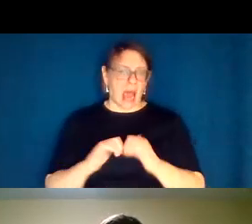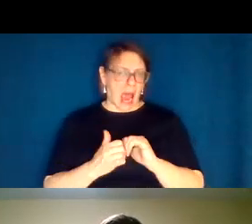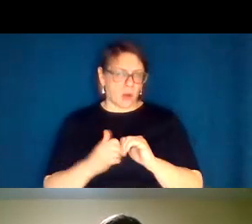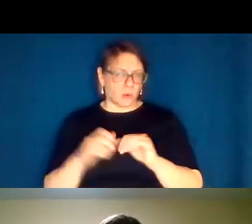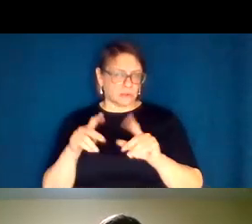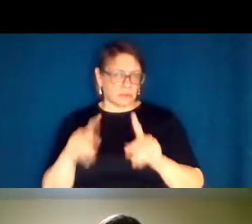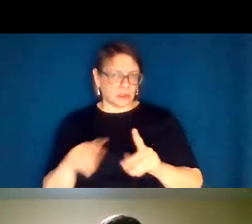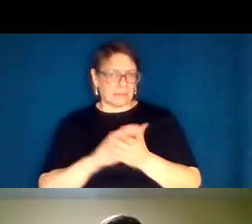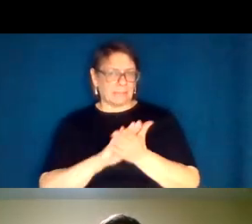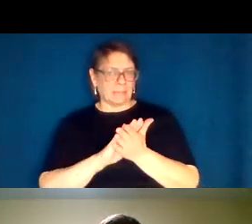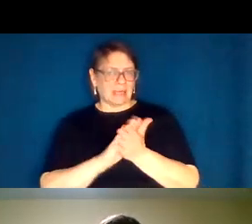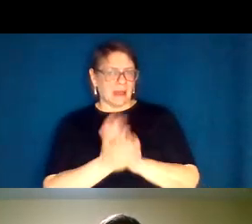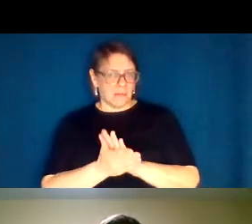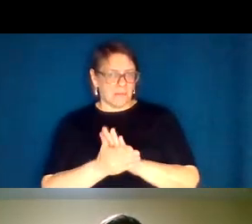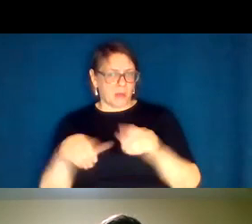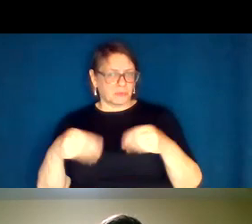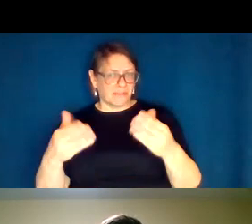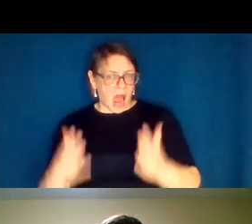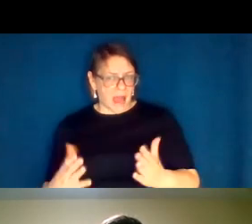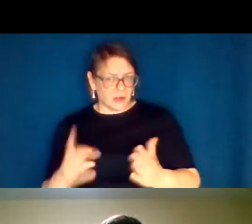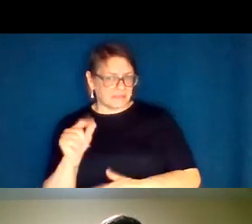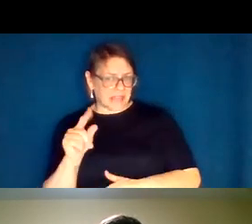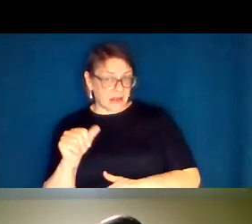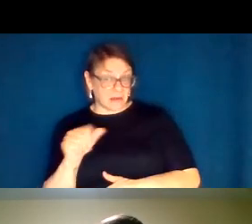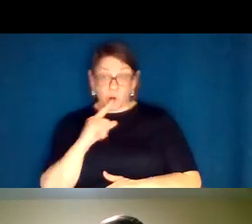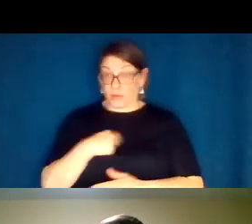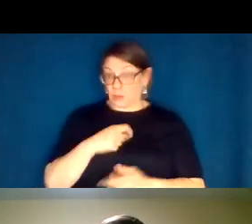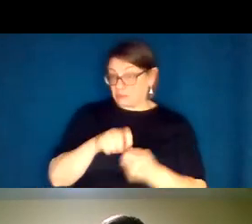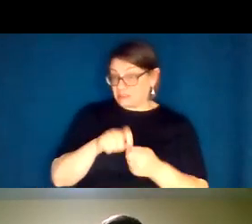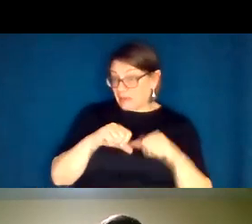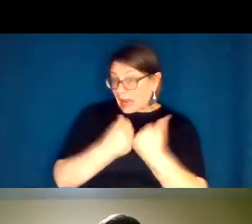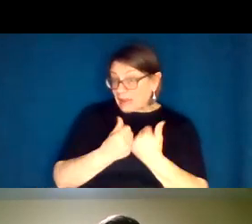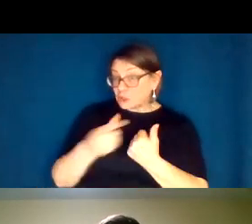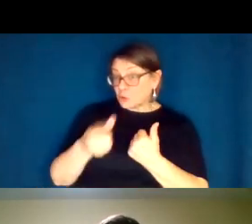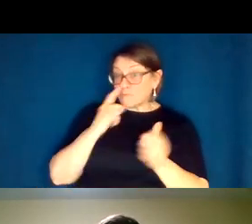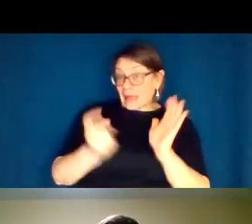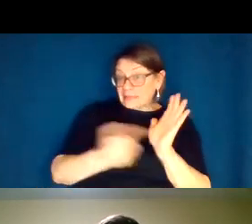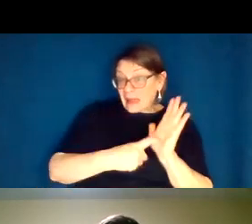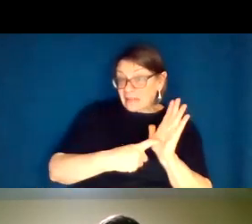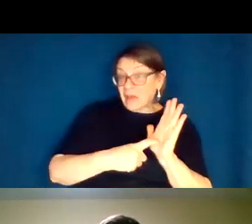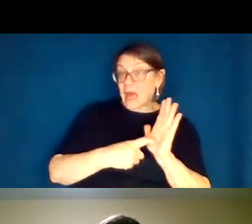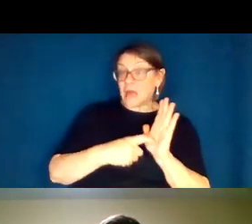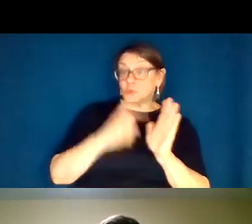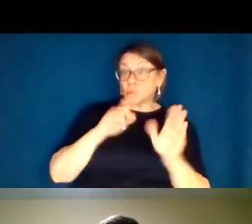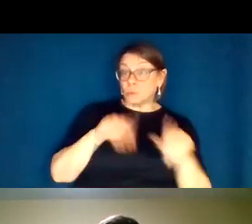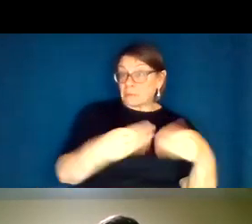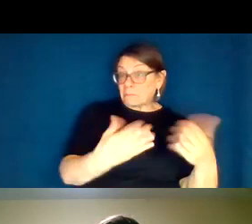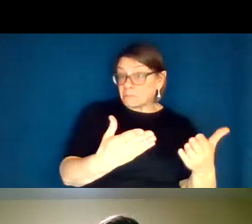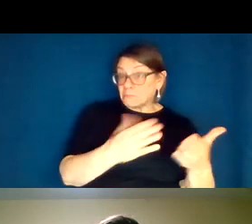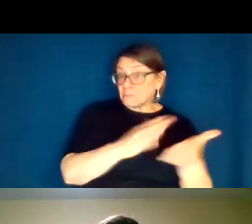data provider? Are there certain agencies that are identified as becoming providers, or